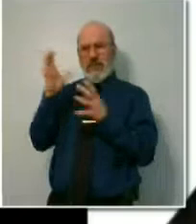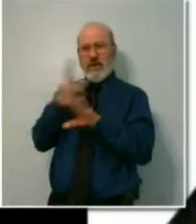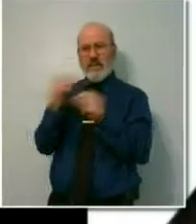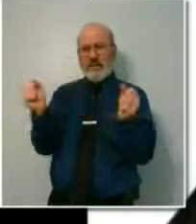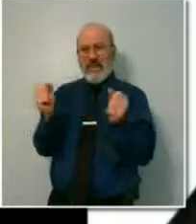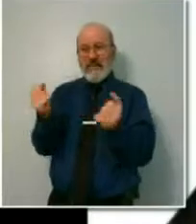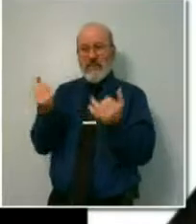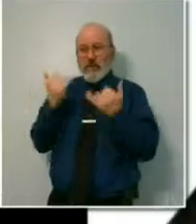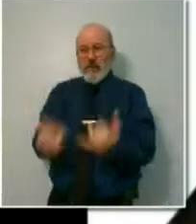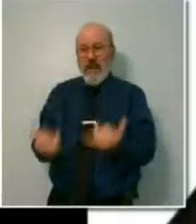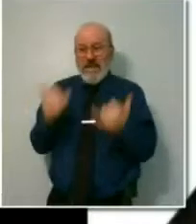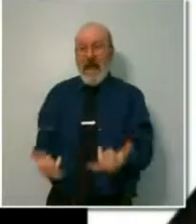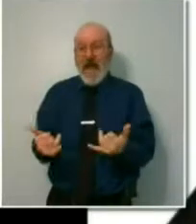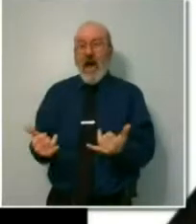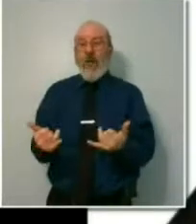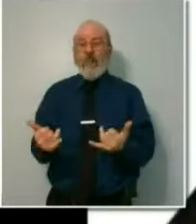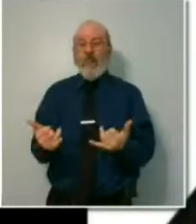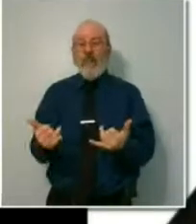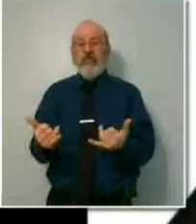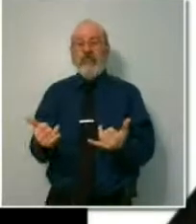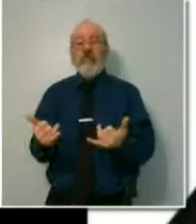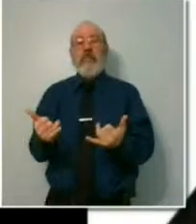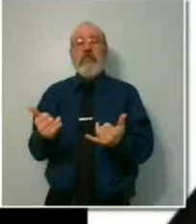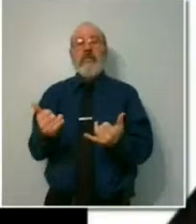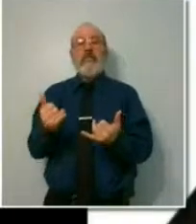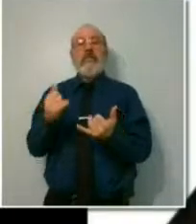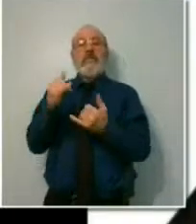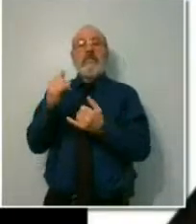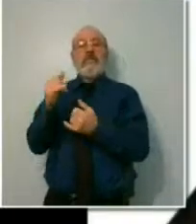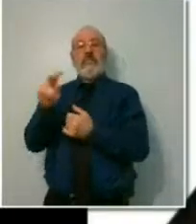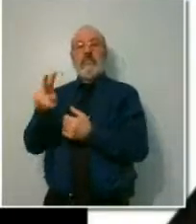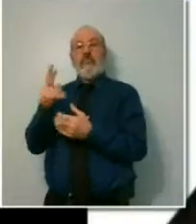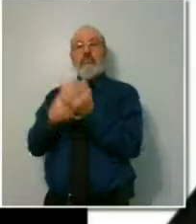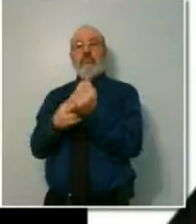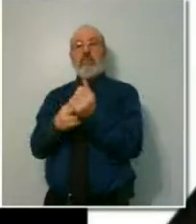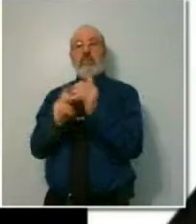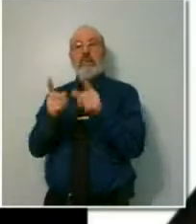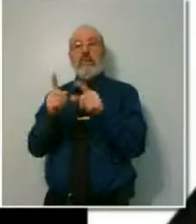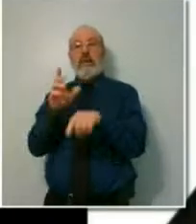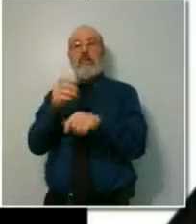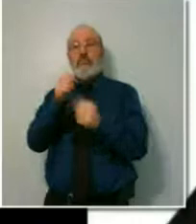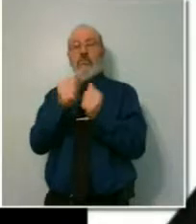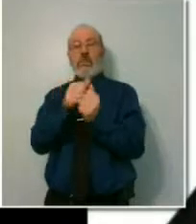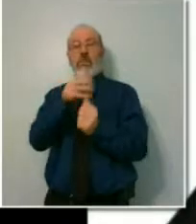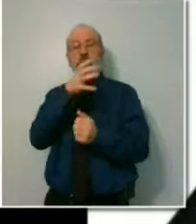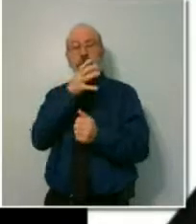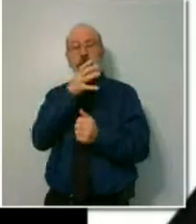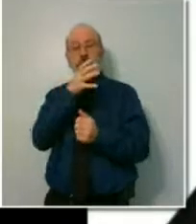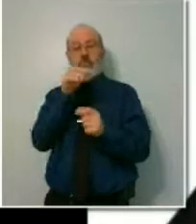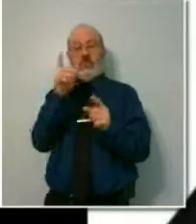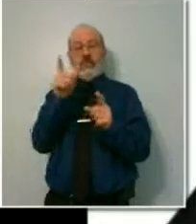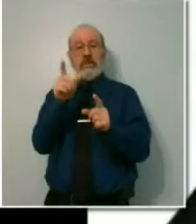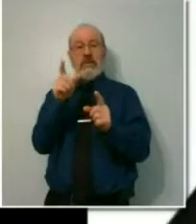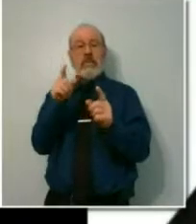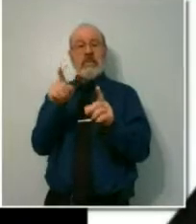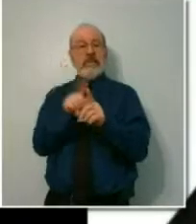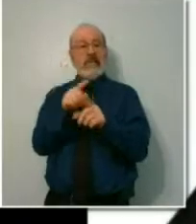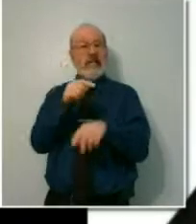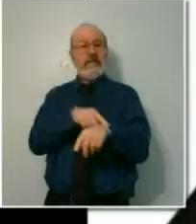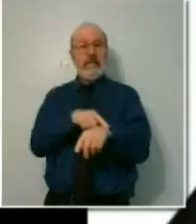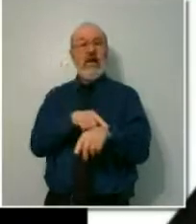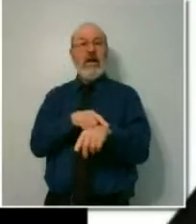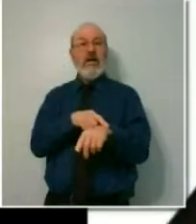right now." Ishan and Jimwell had attended with their mothers for the same period that Lisa had